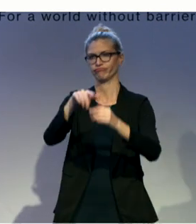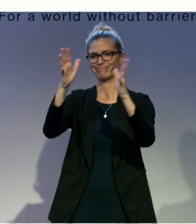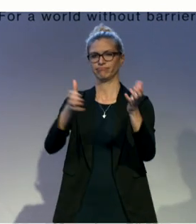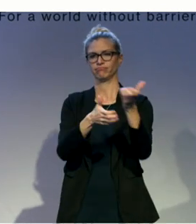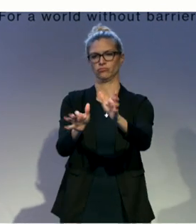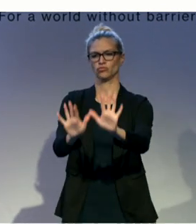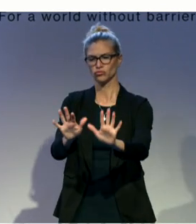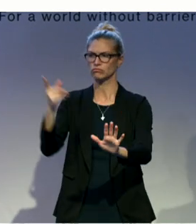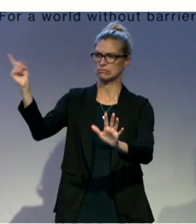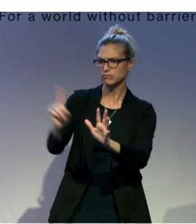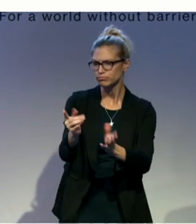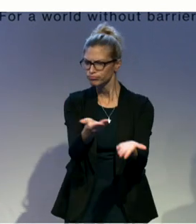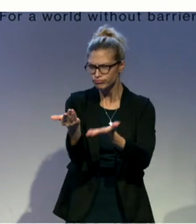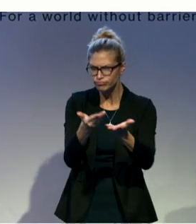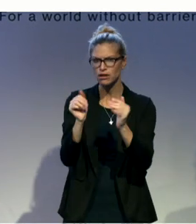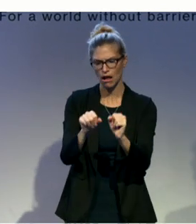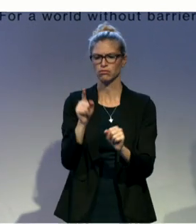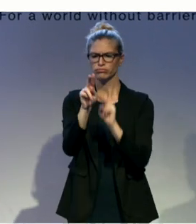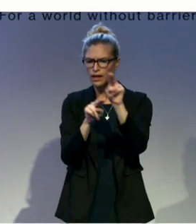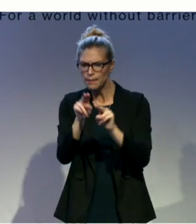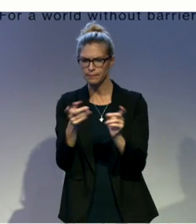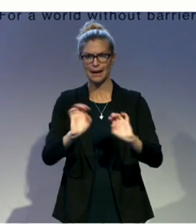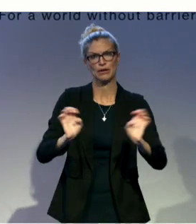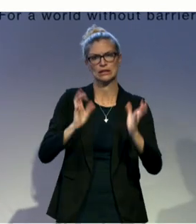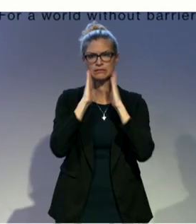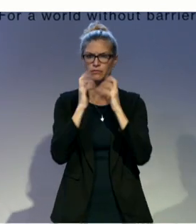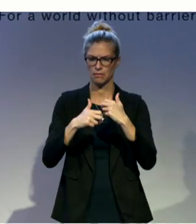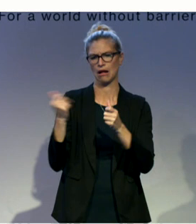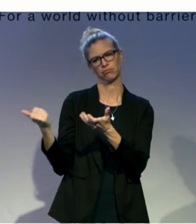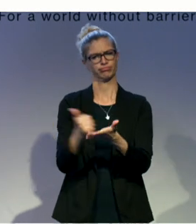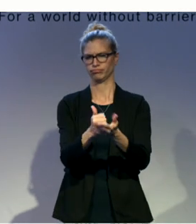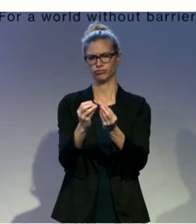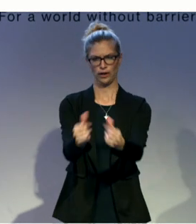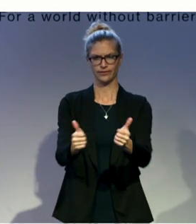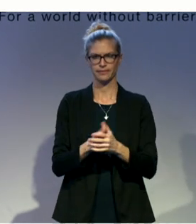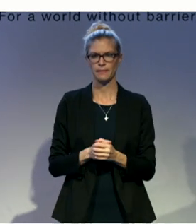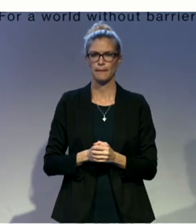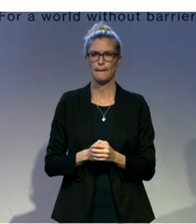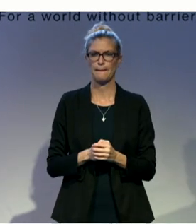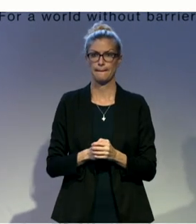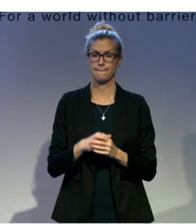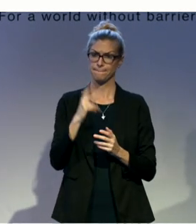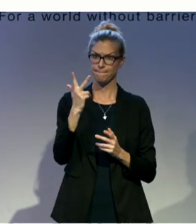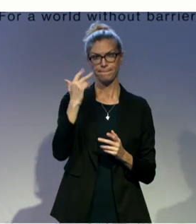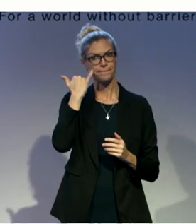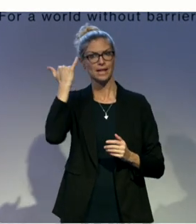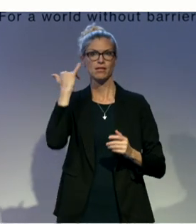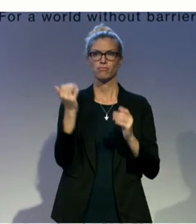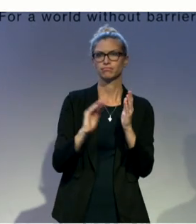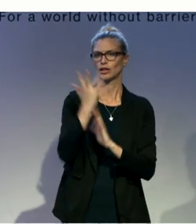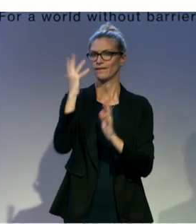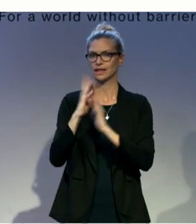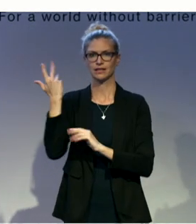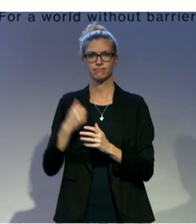There are three most innovations of this housing. The first is that support can be complex for all